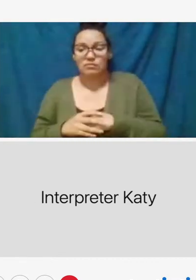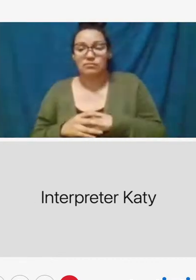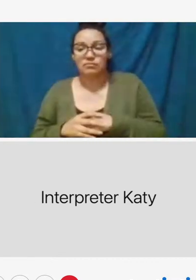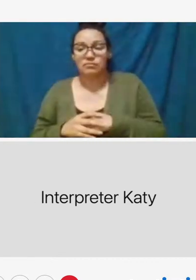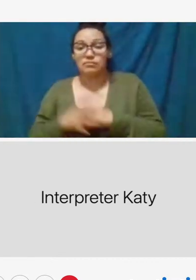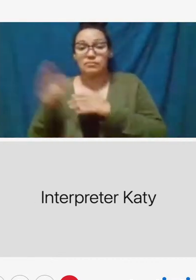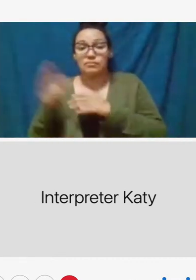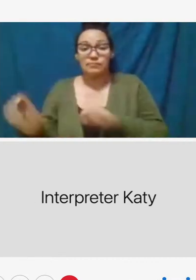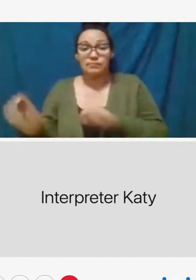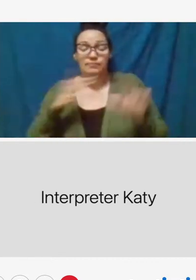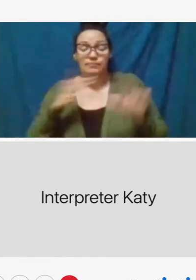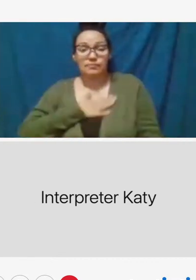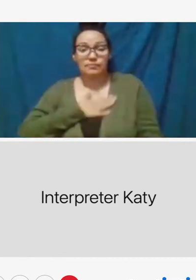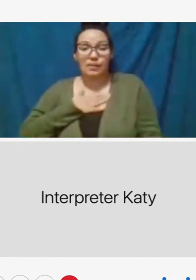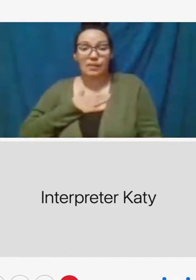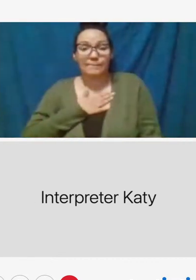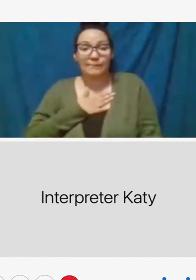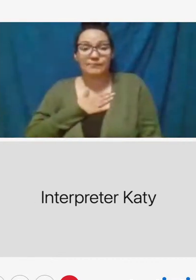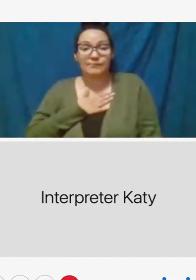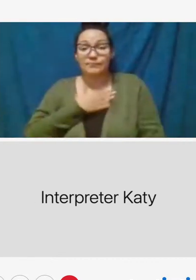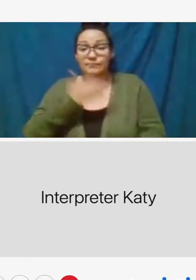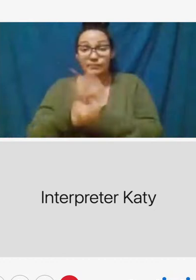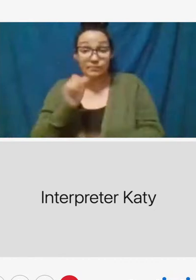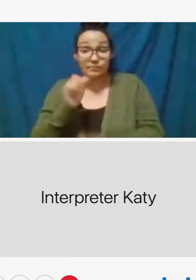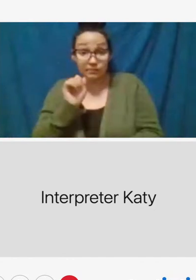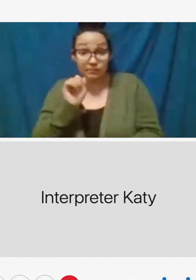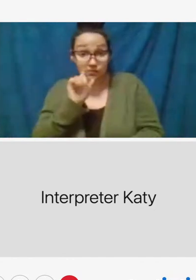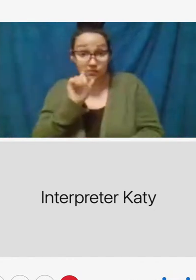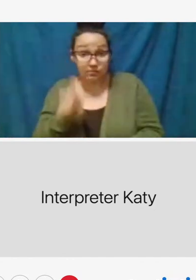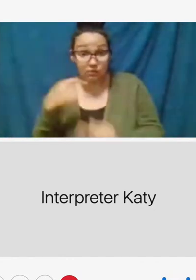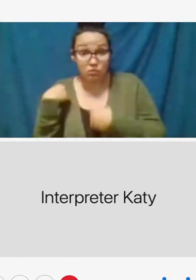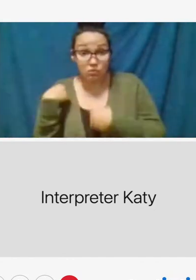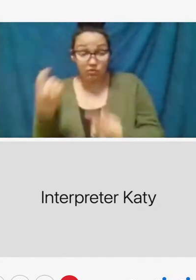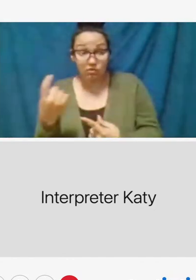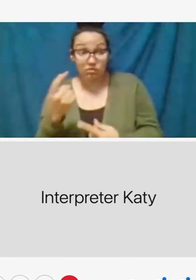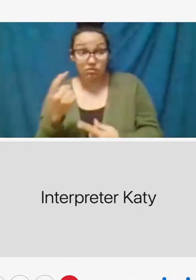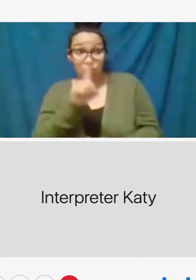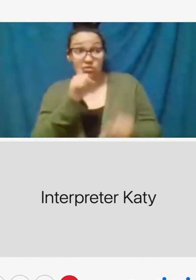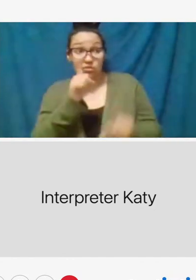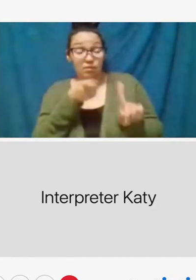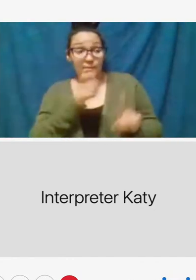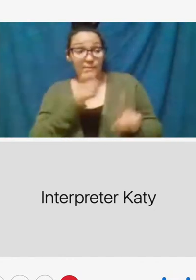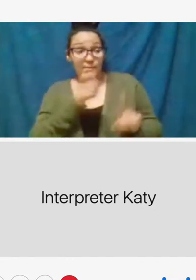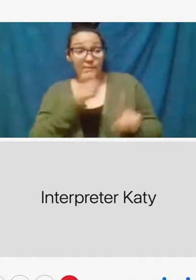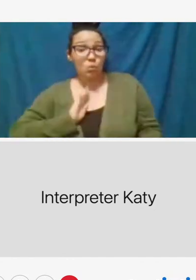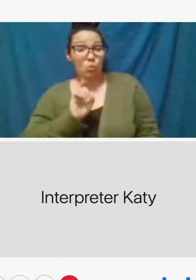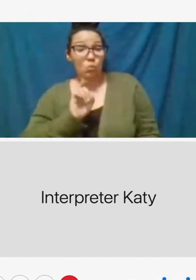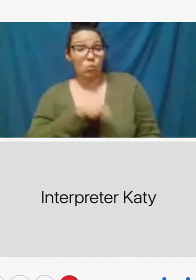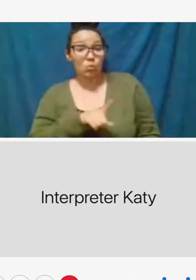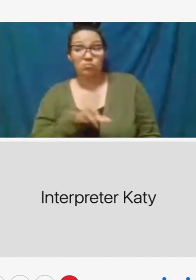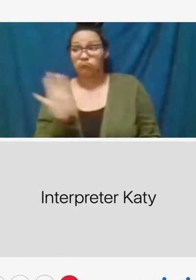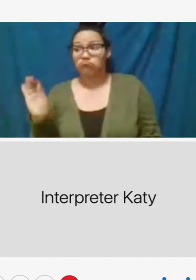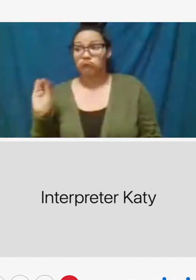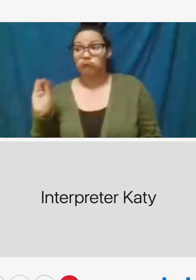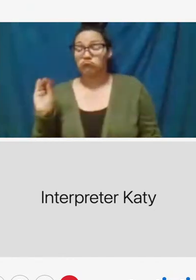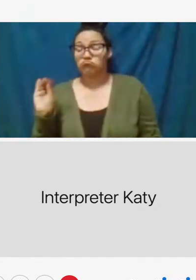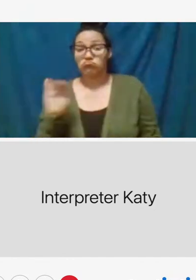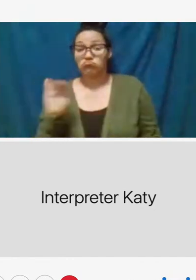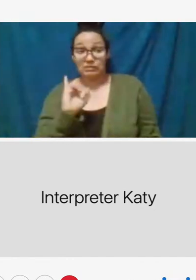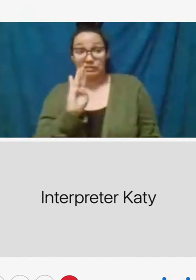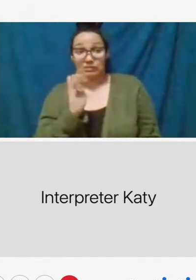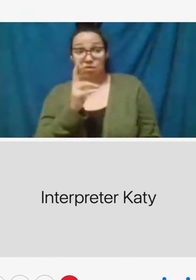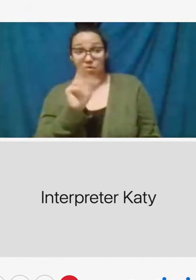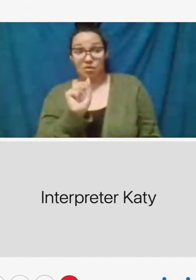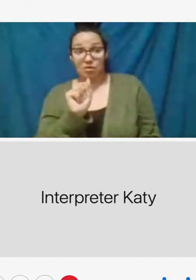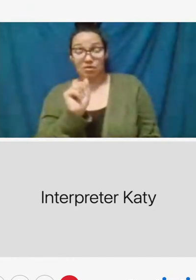any questions questions from the board mrar hello Missy how are you I'm